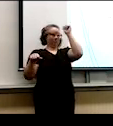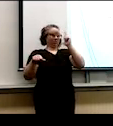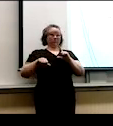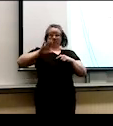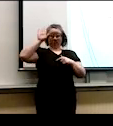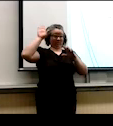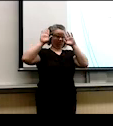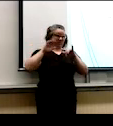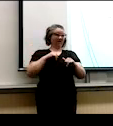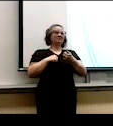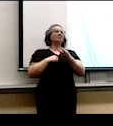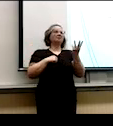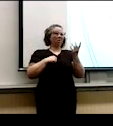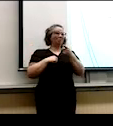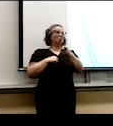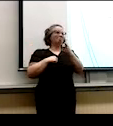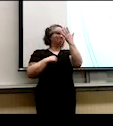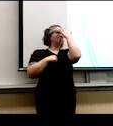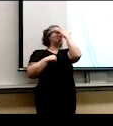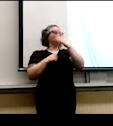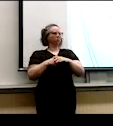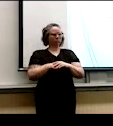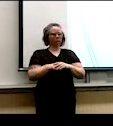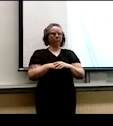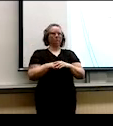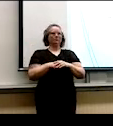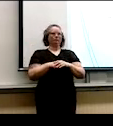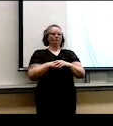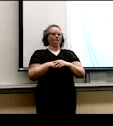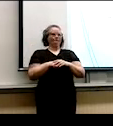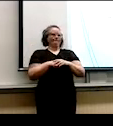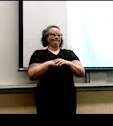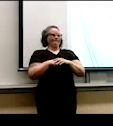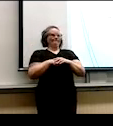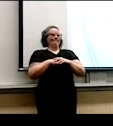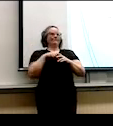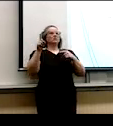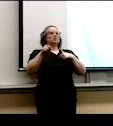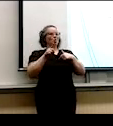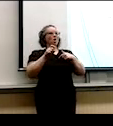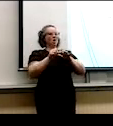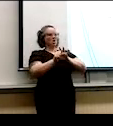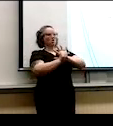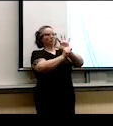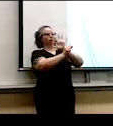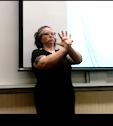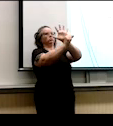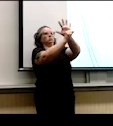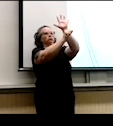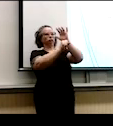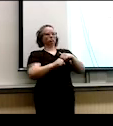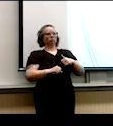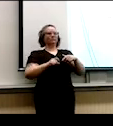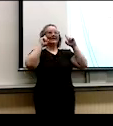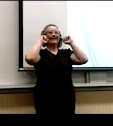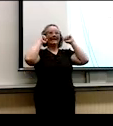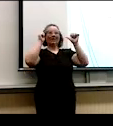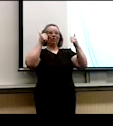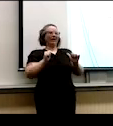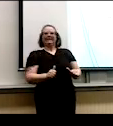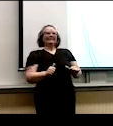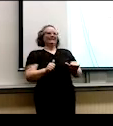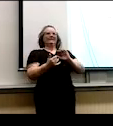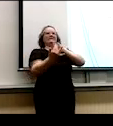So I'm even pushing hearing correction, and I think all the pediatricians know that already.